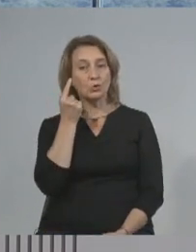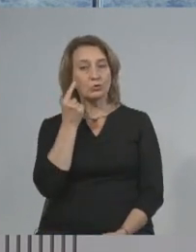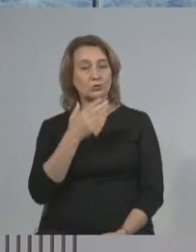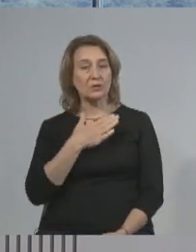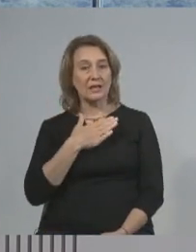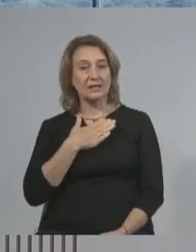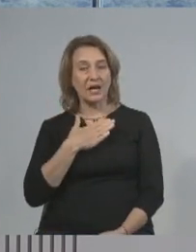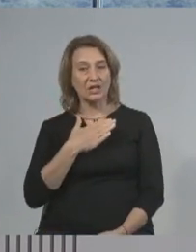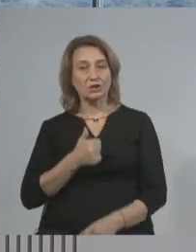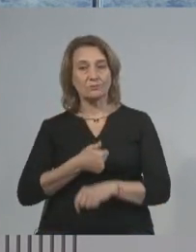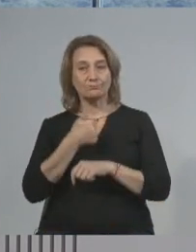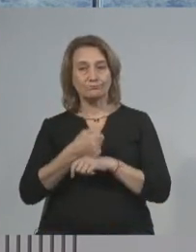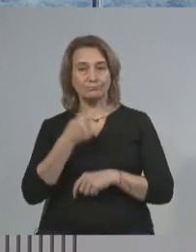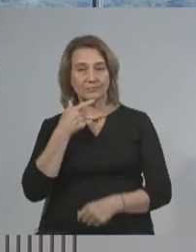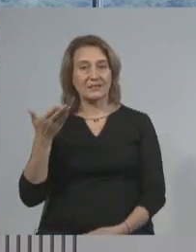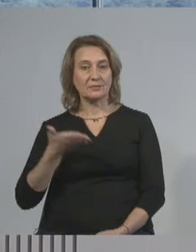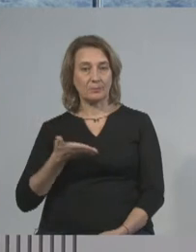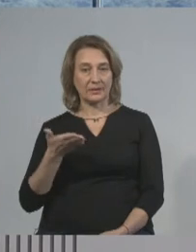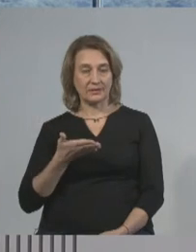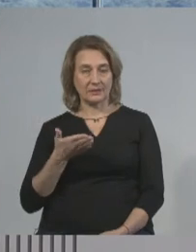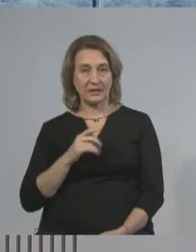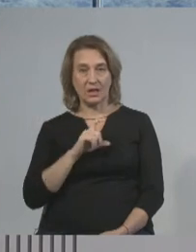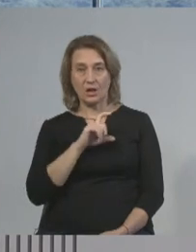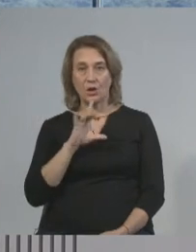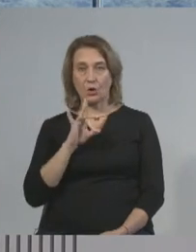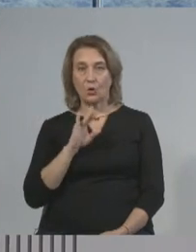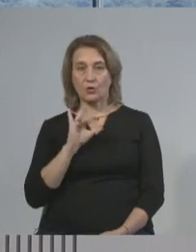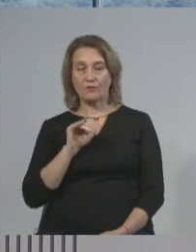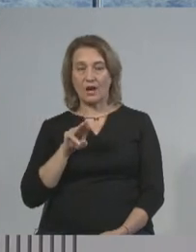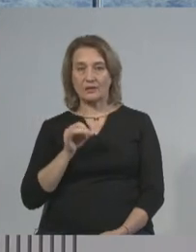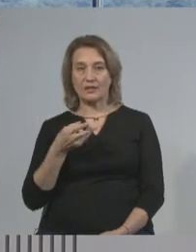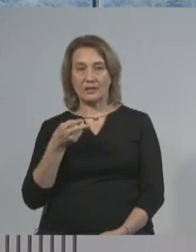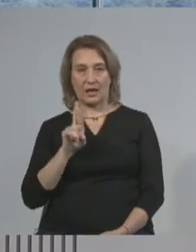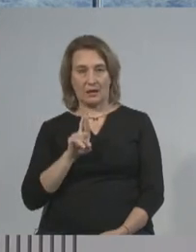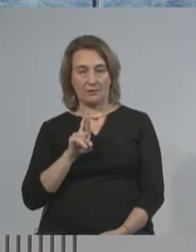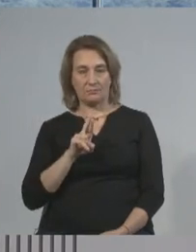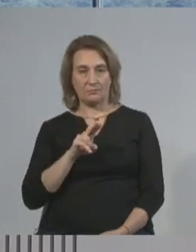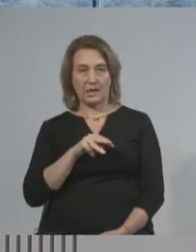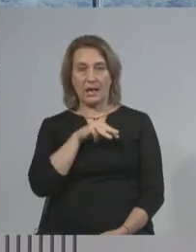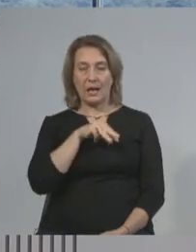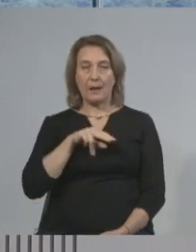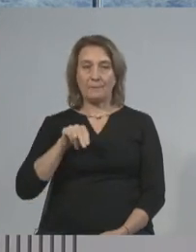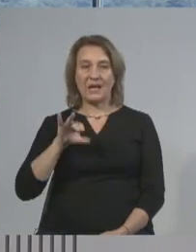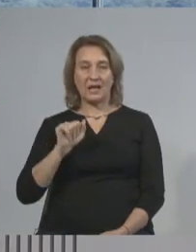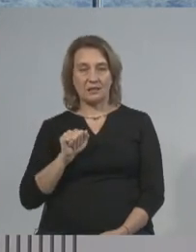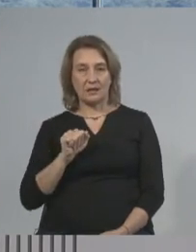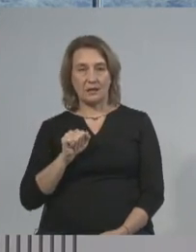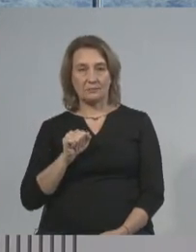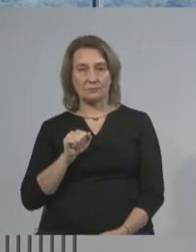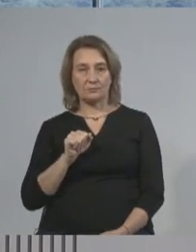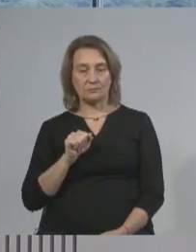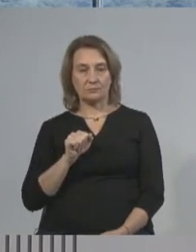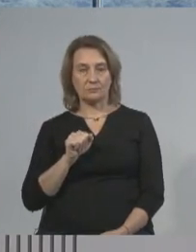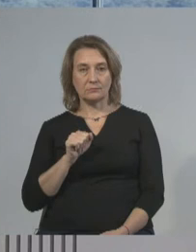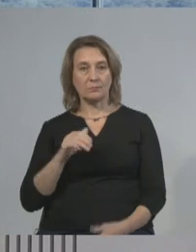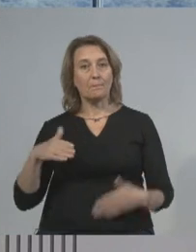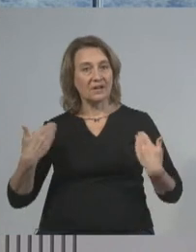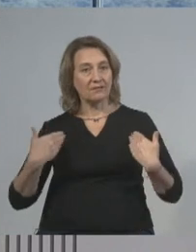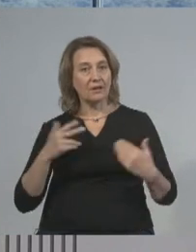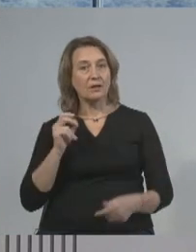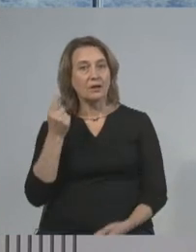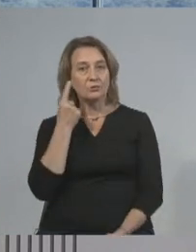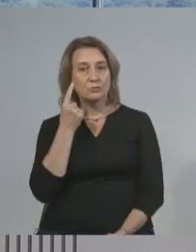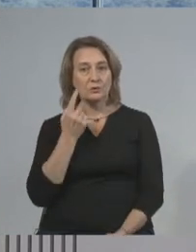i would really like to hear our speakers from bosnia and croatia mila and marina